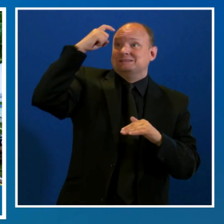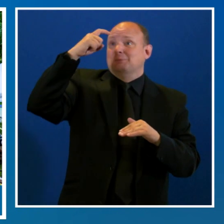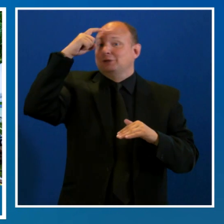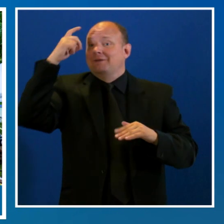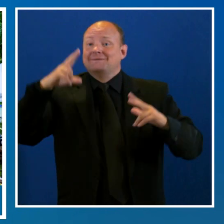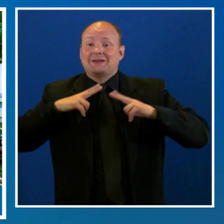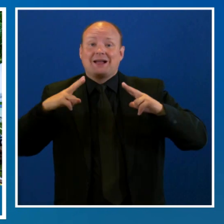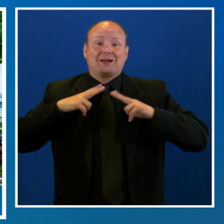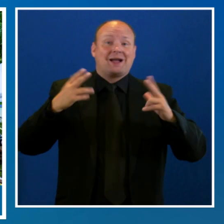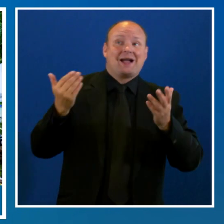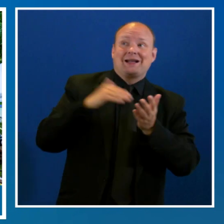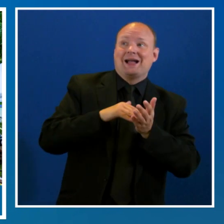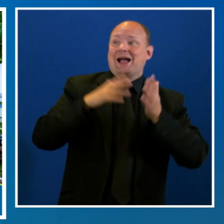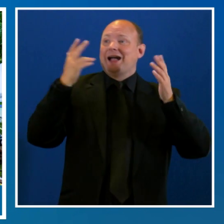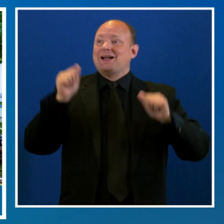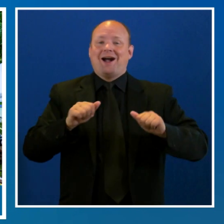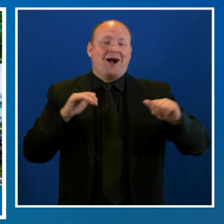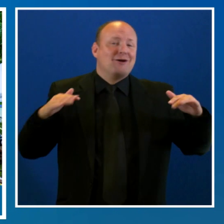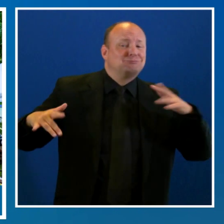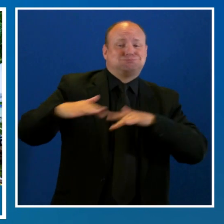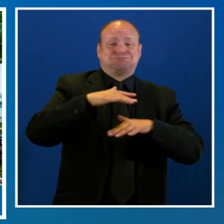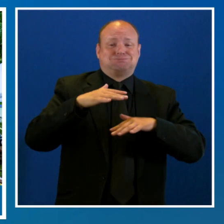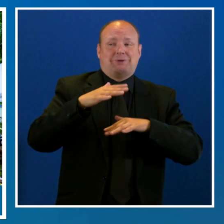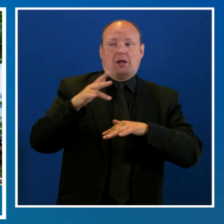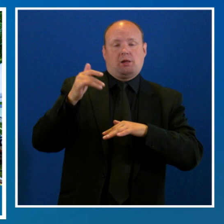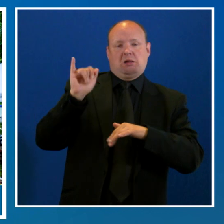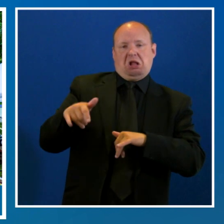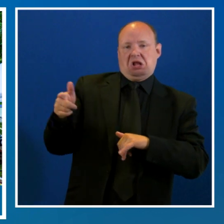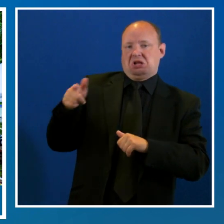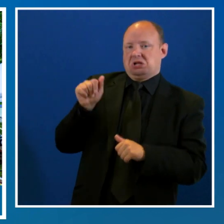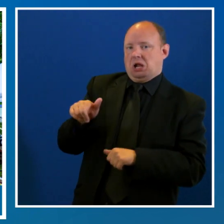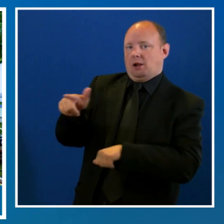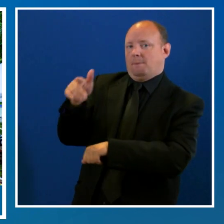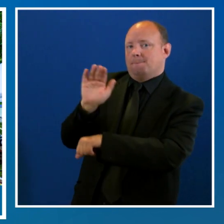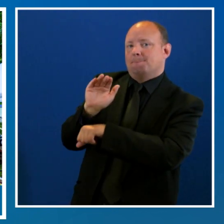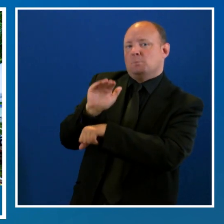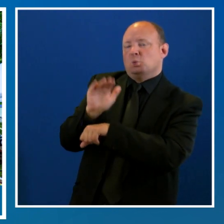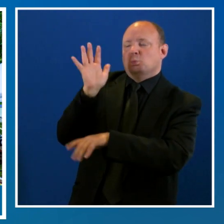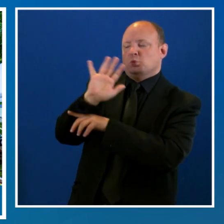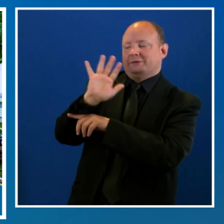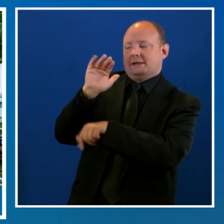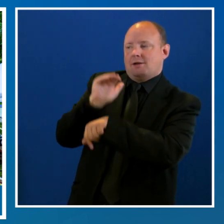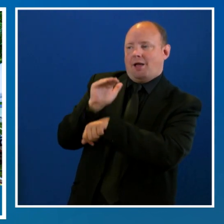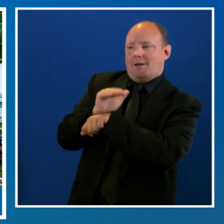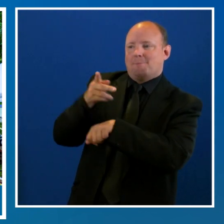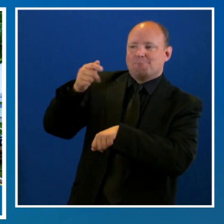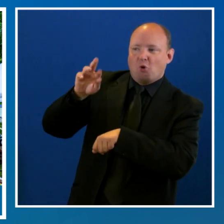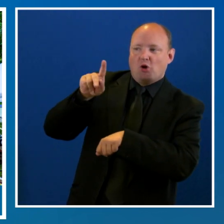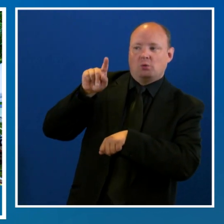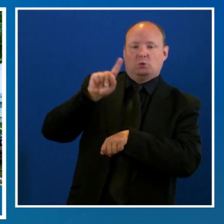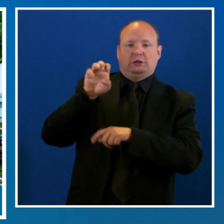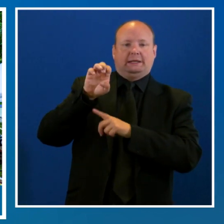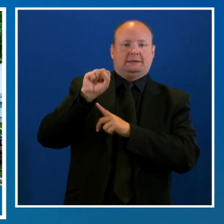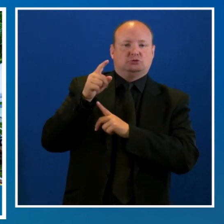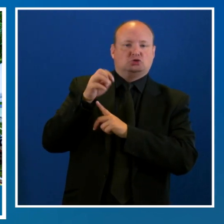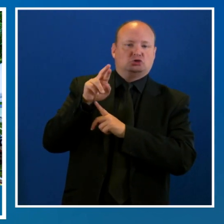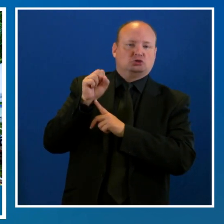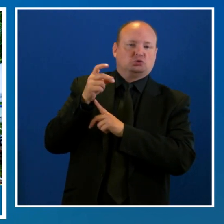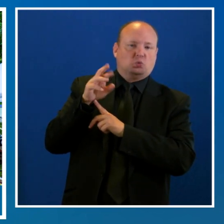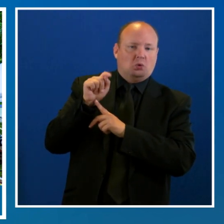year. From movie nights to parties in the park, historic walking tours to